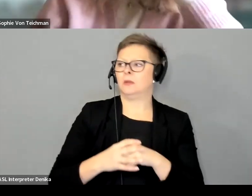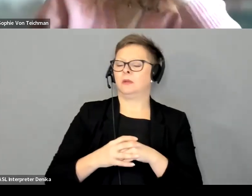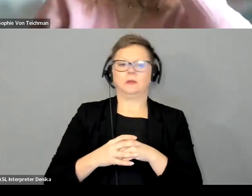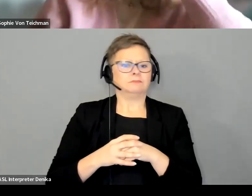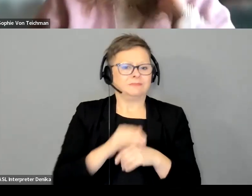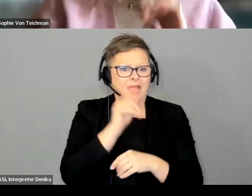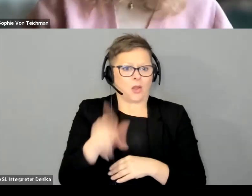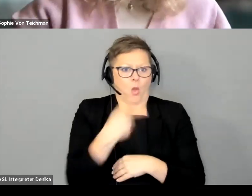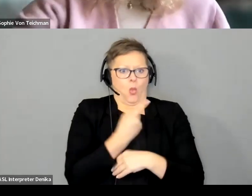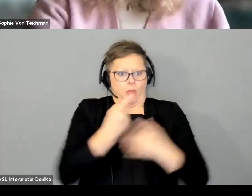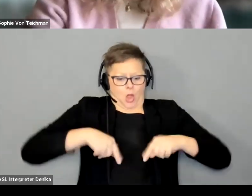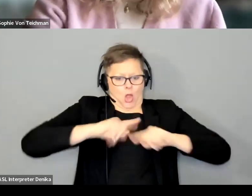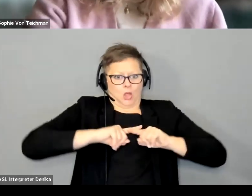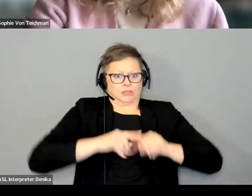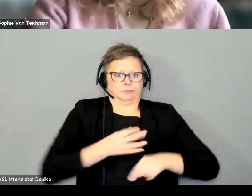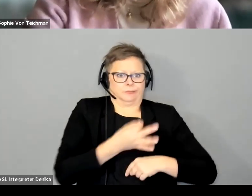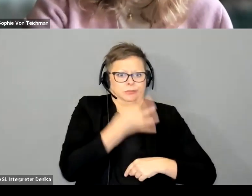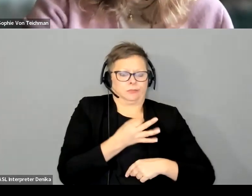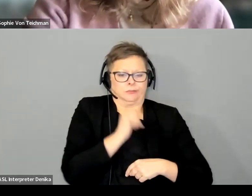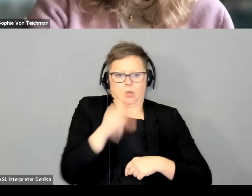are acknowledged experts in the space.